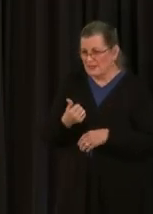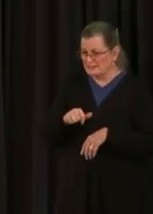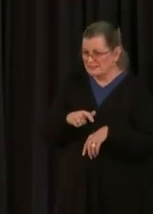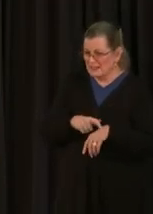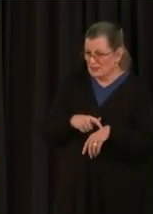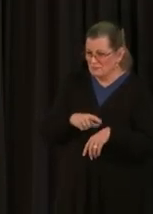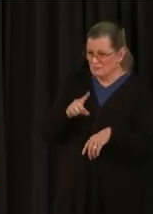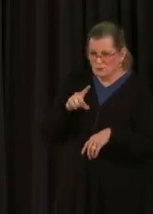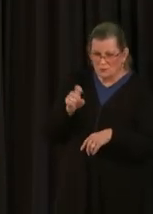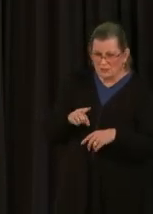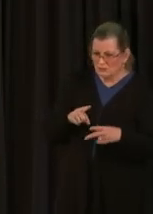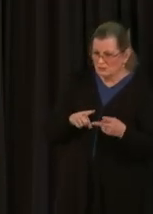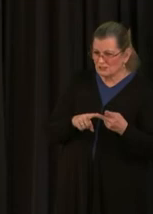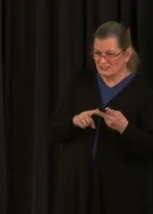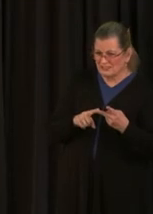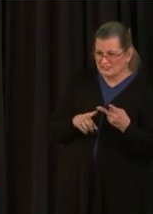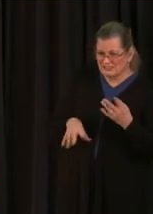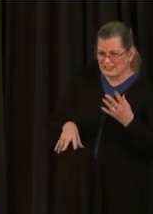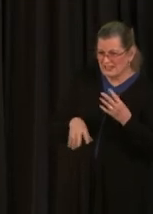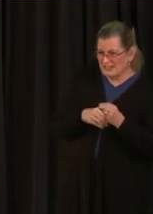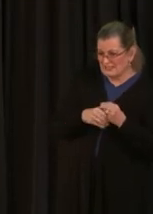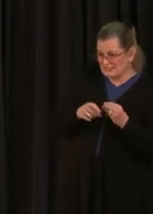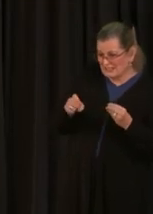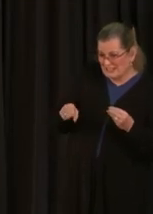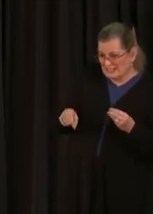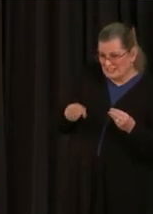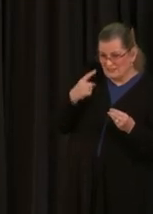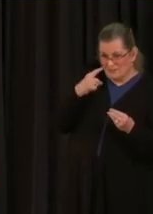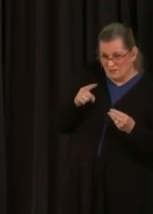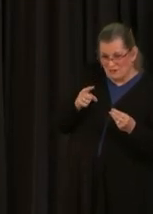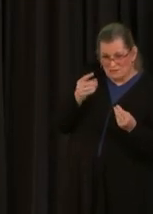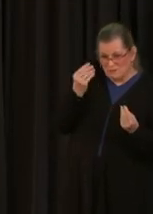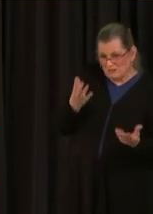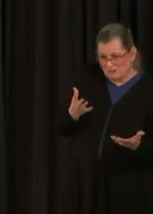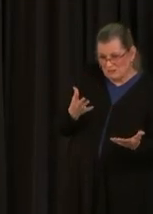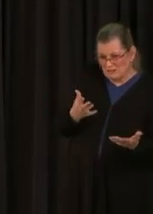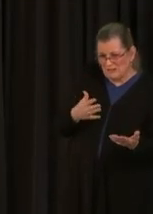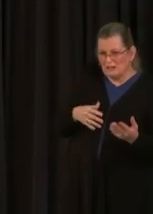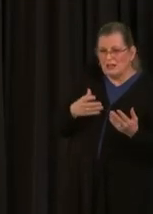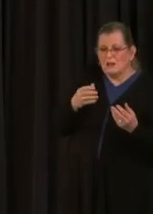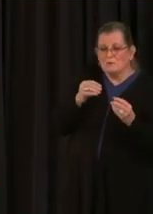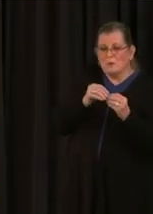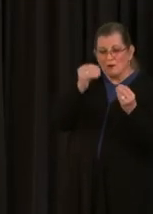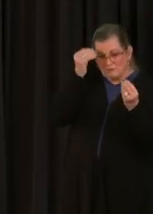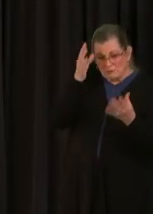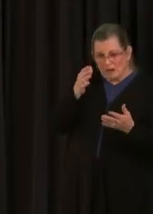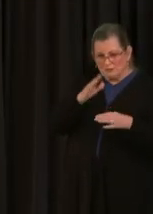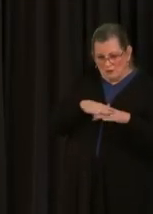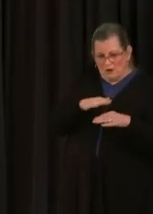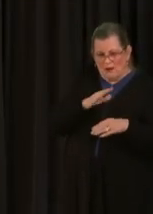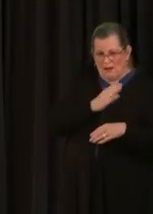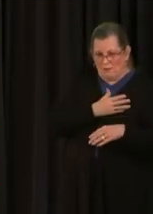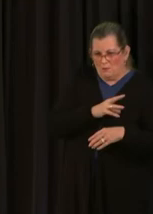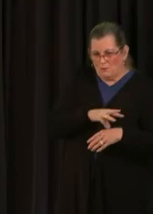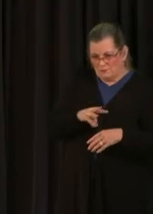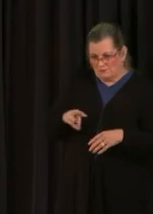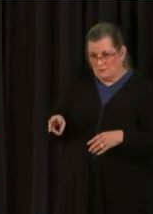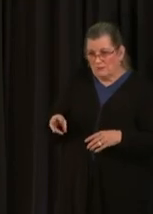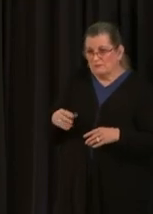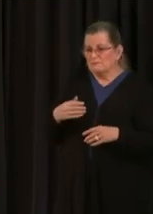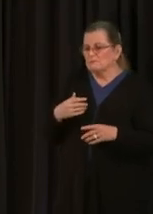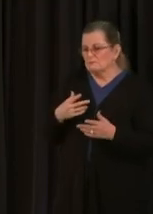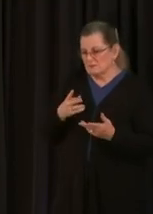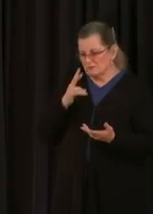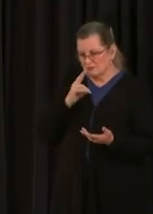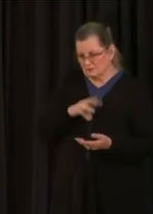Alrighty, and we are just about at time, but we want to get to at least one question. The first